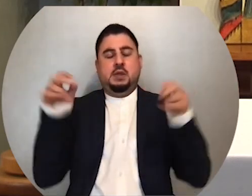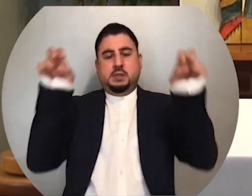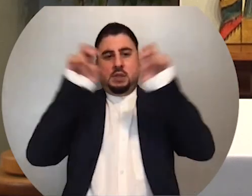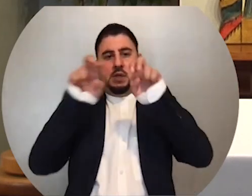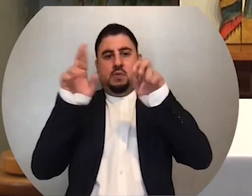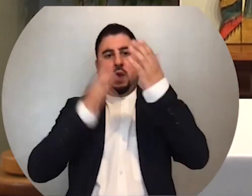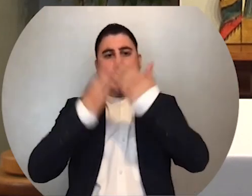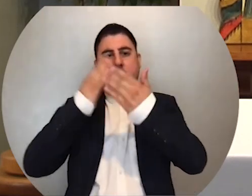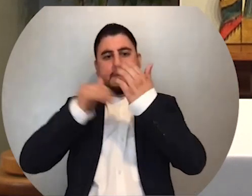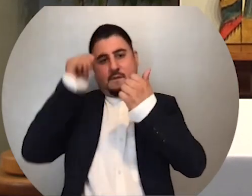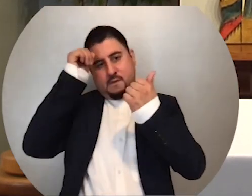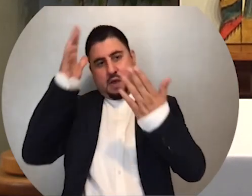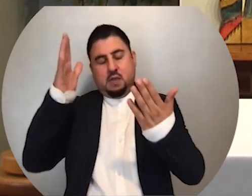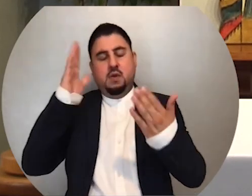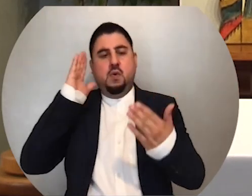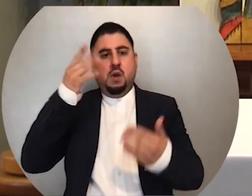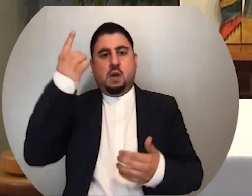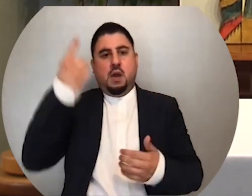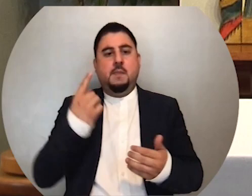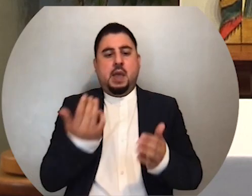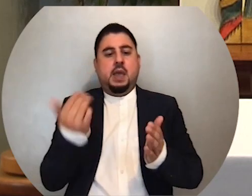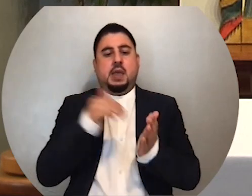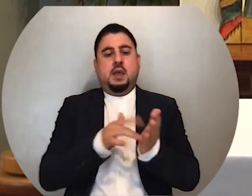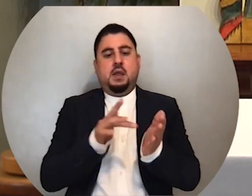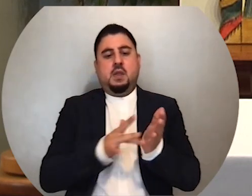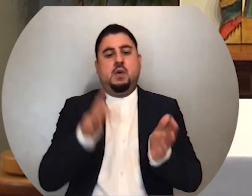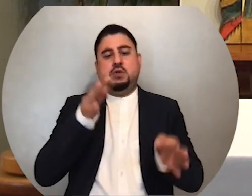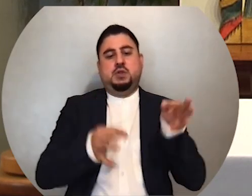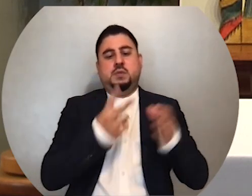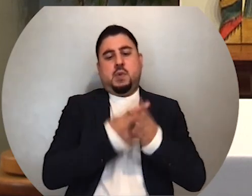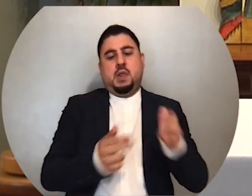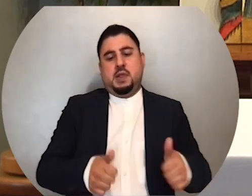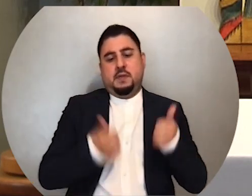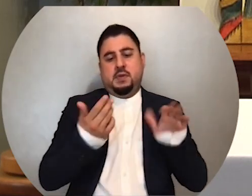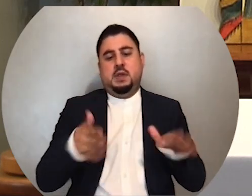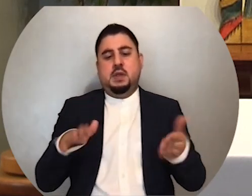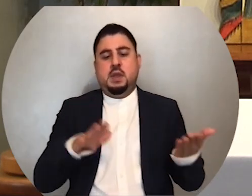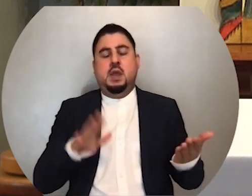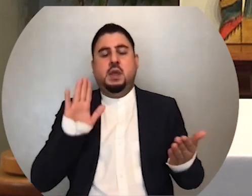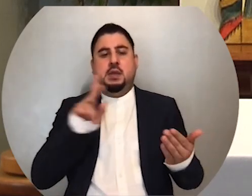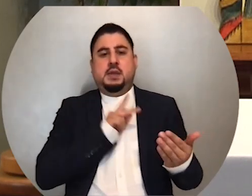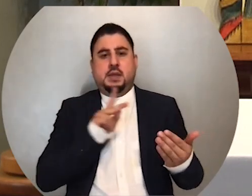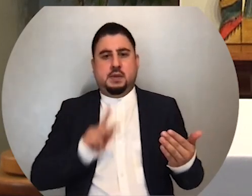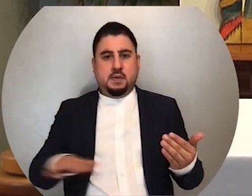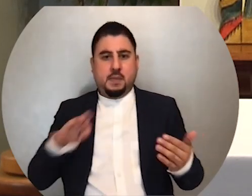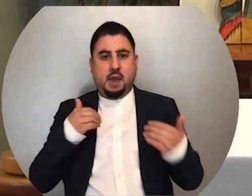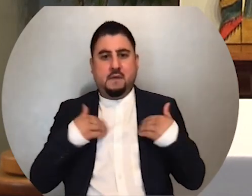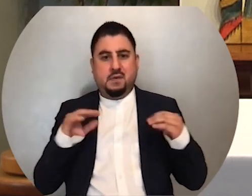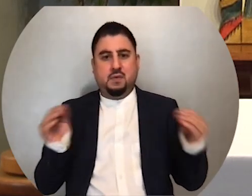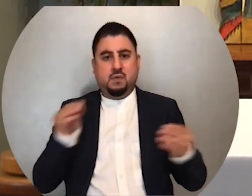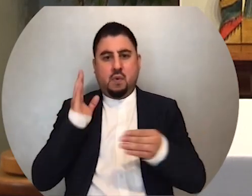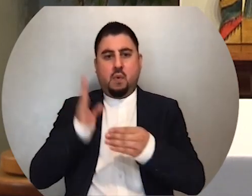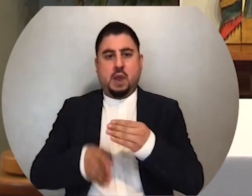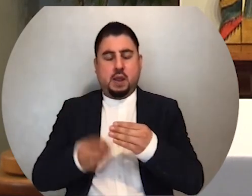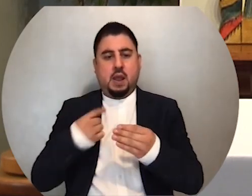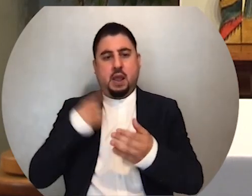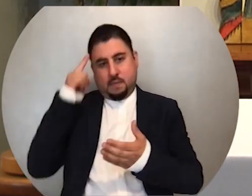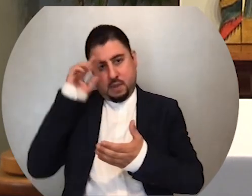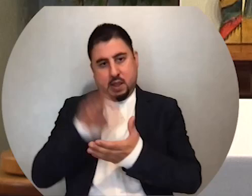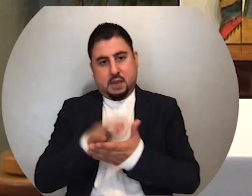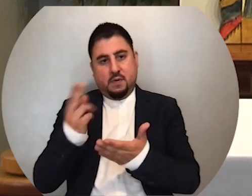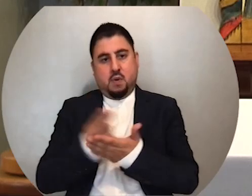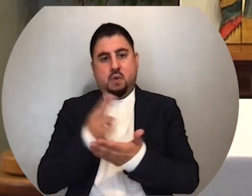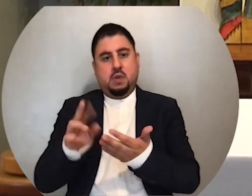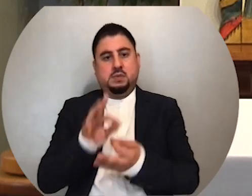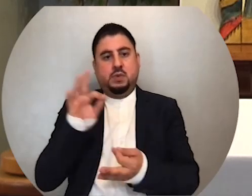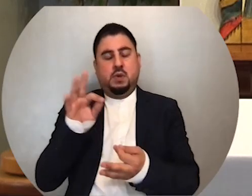is seated at the right hand of the Father. He will come again in glory to judge the living and the dead, and His kingdom will have no end. I believe